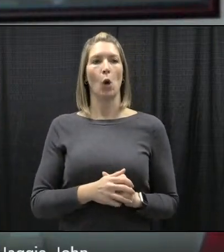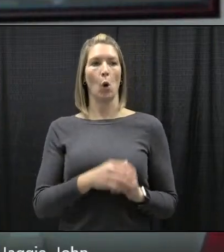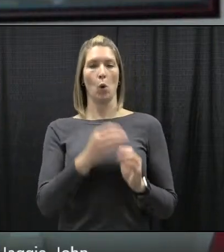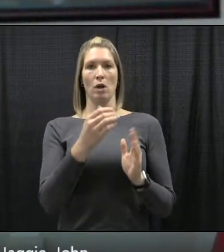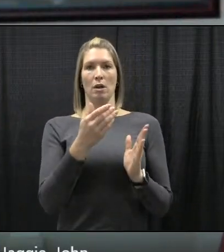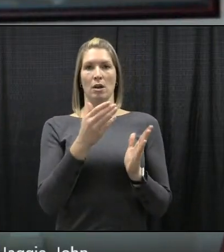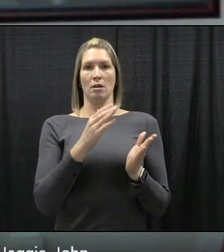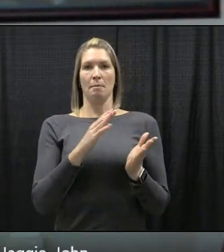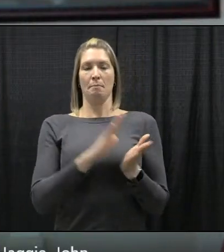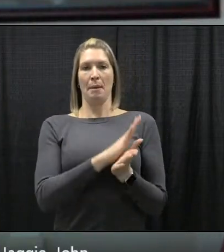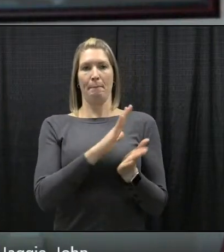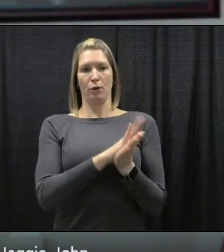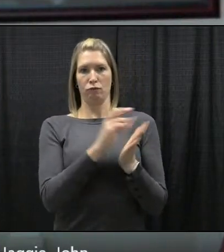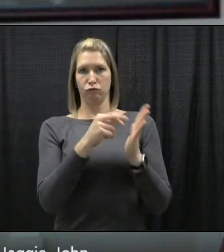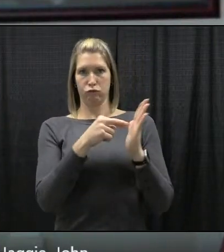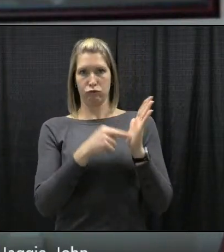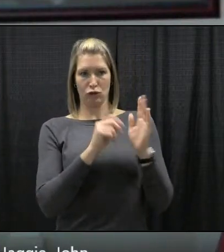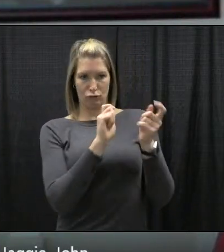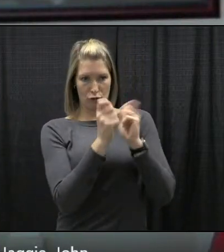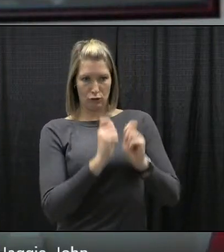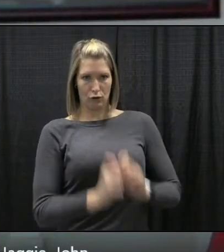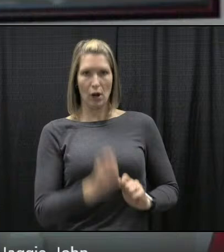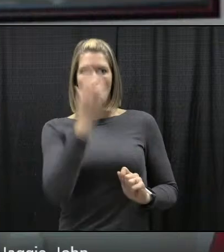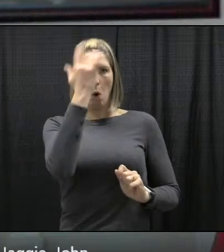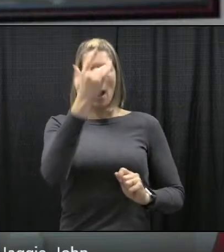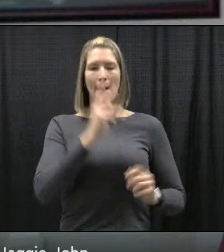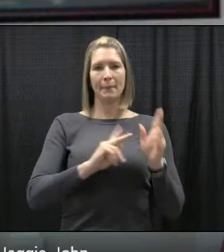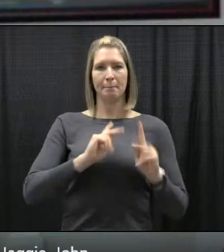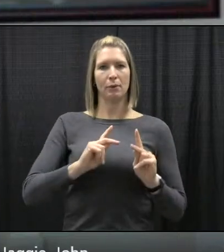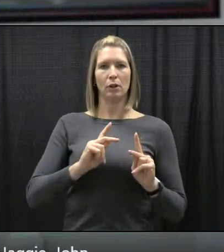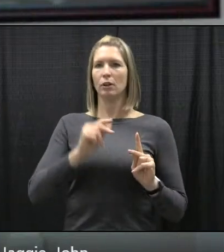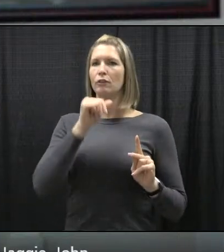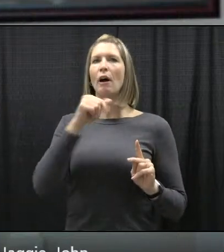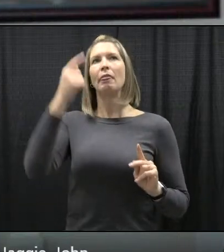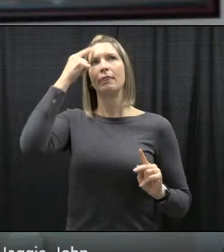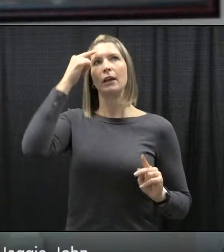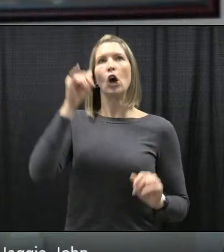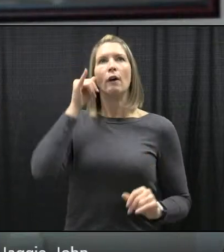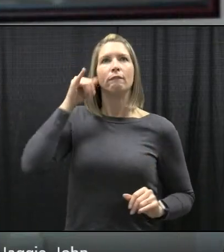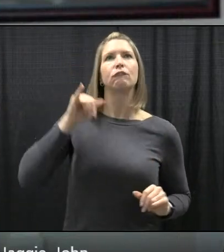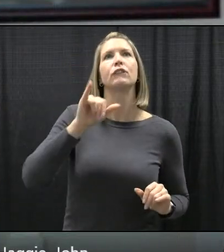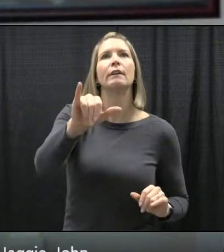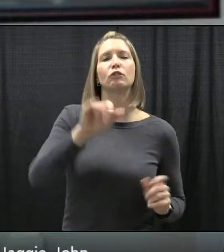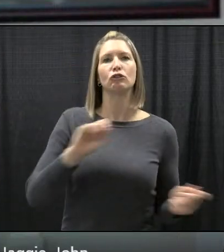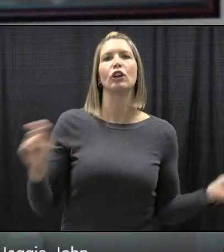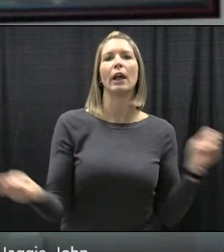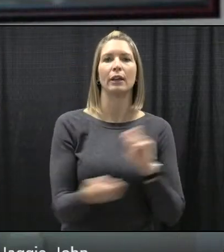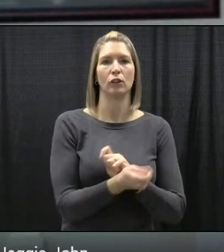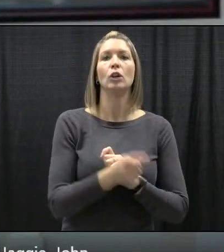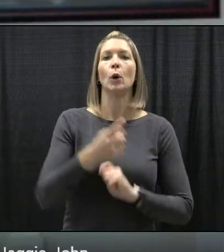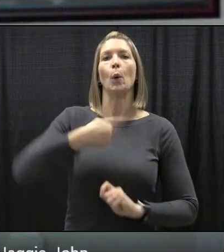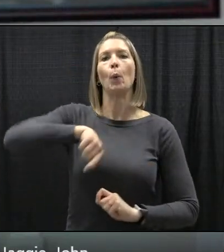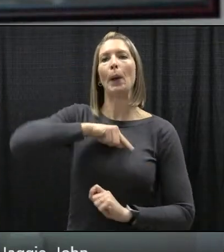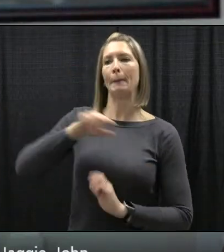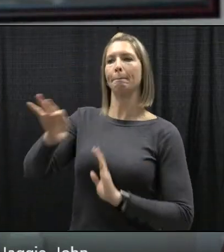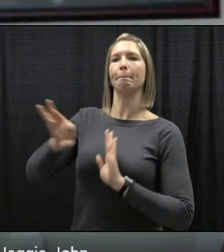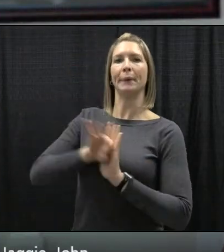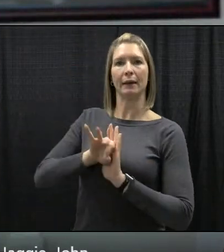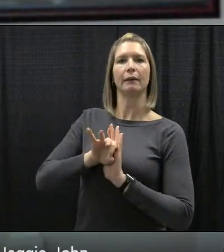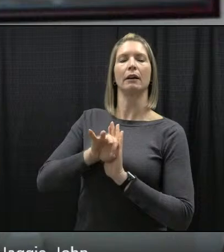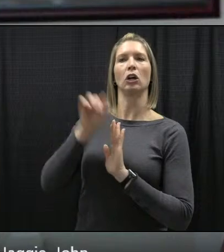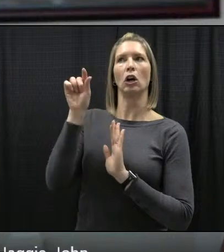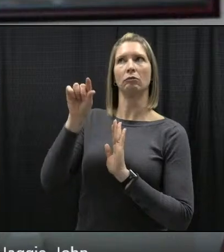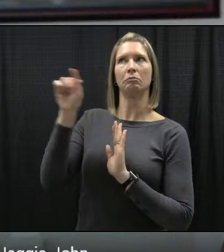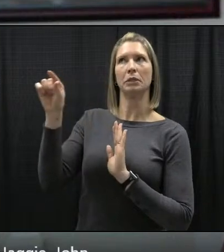those discussions and that this isn't in perpetuity. So that was a date that we felt as government